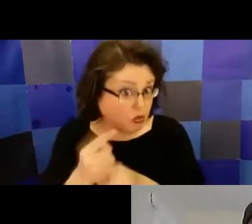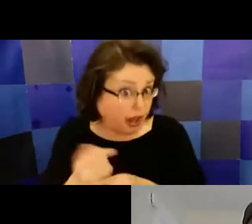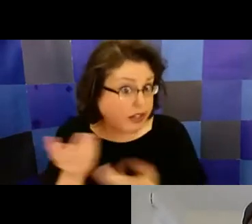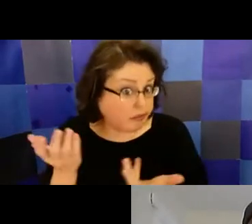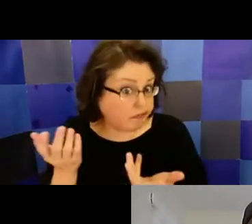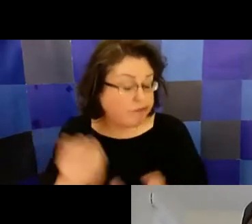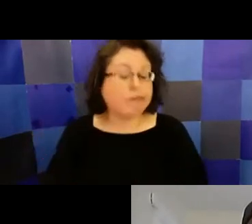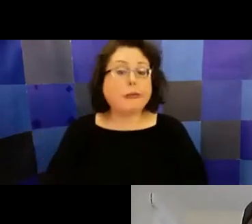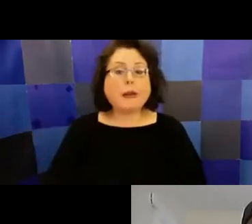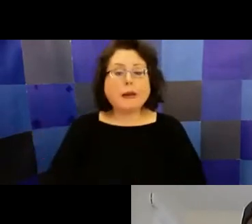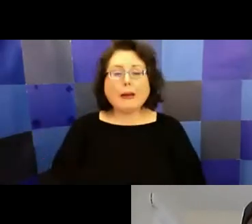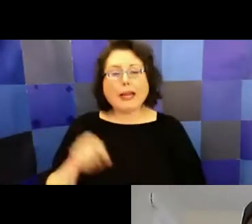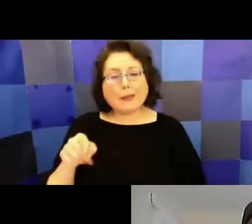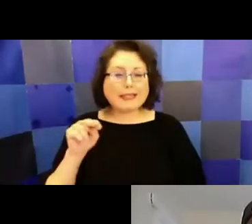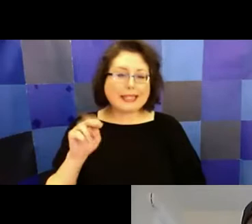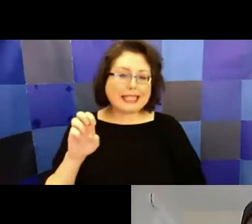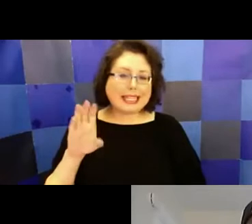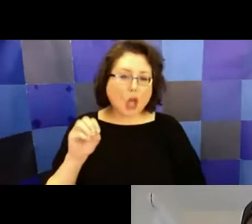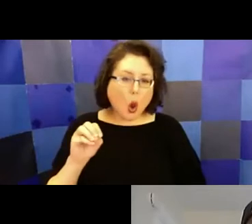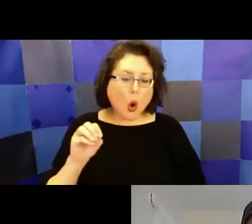You know, the sort of neo-colonial